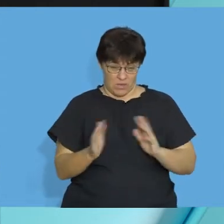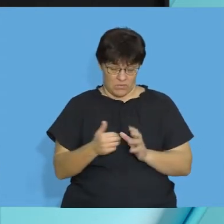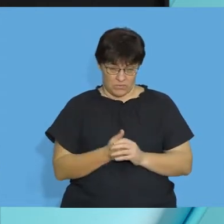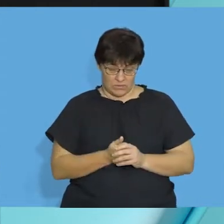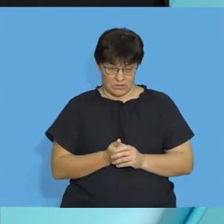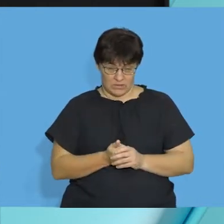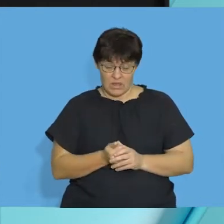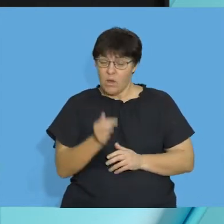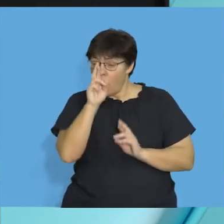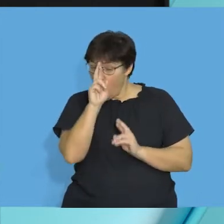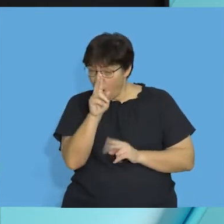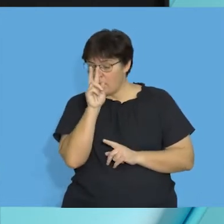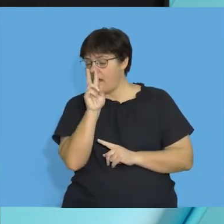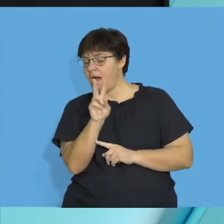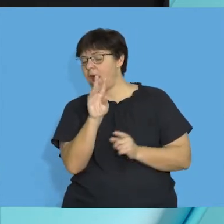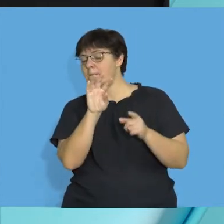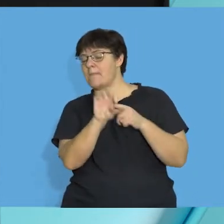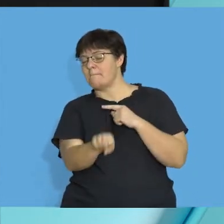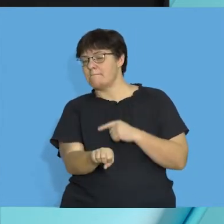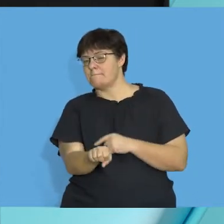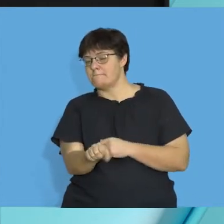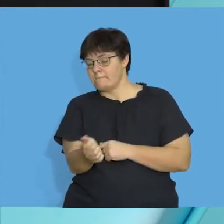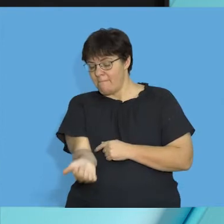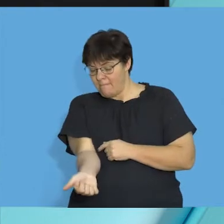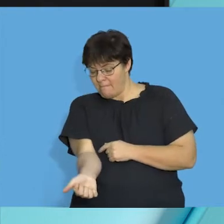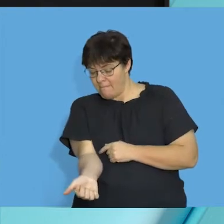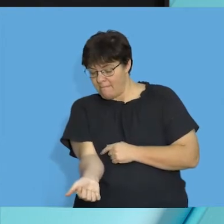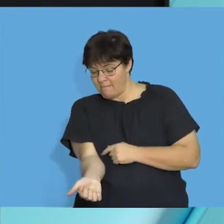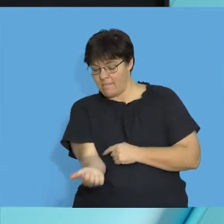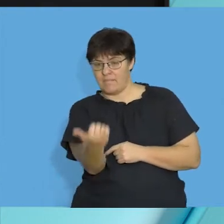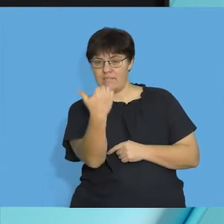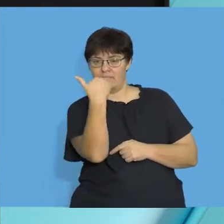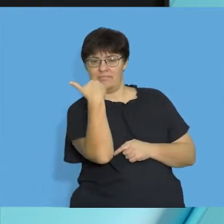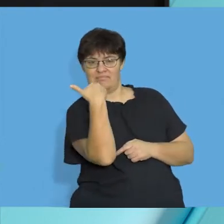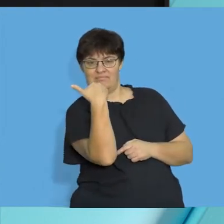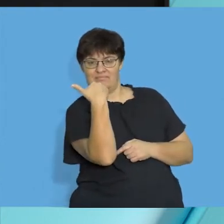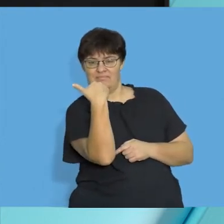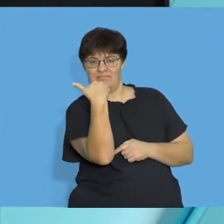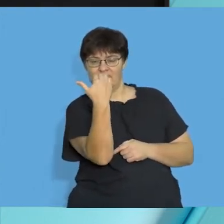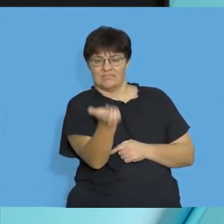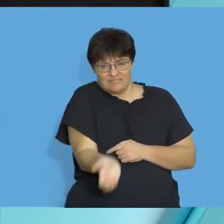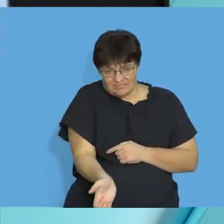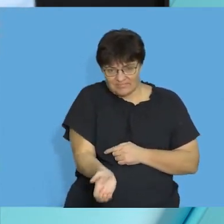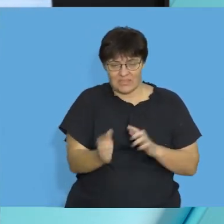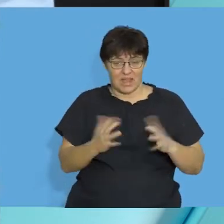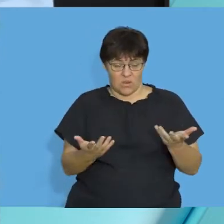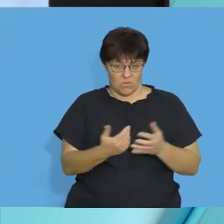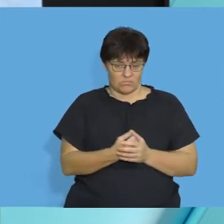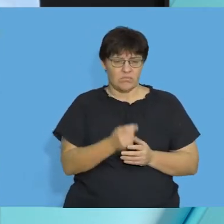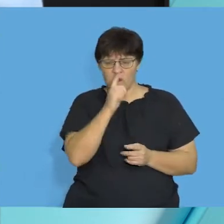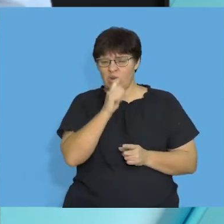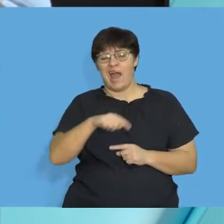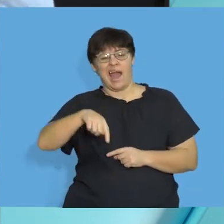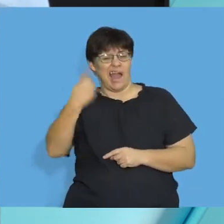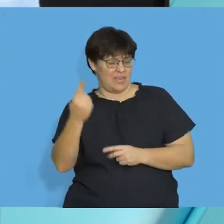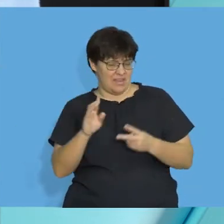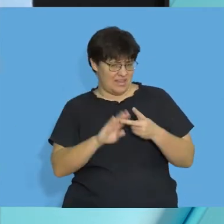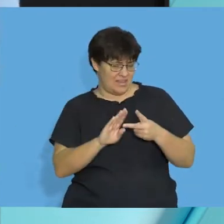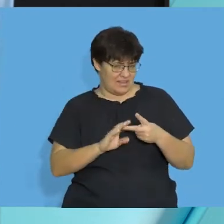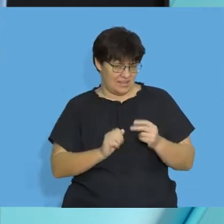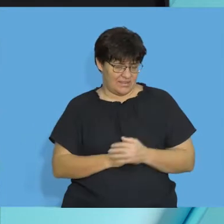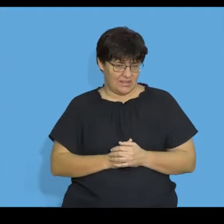I hope you can see how we can annotate the direction of the current. Let's look at the other situation. What do you